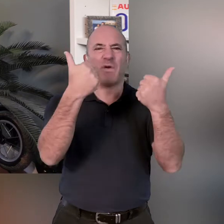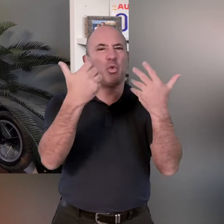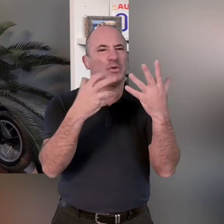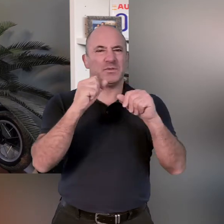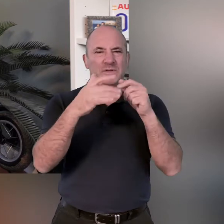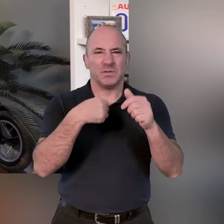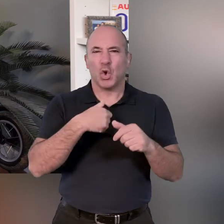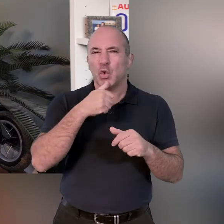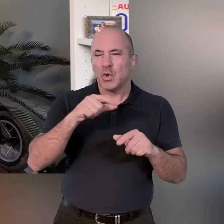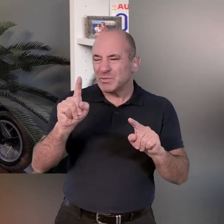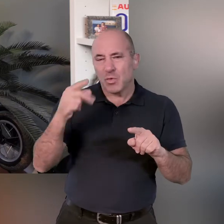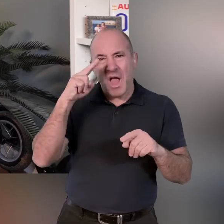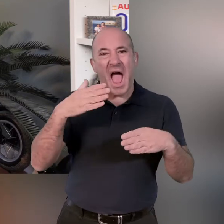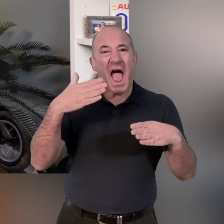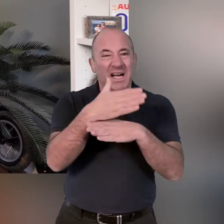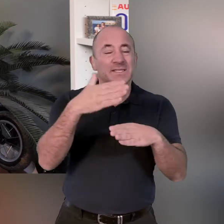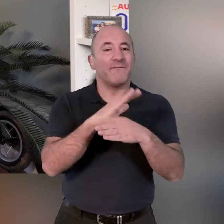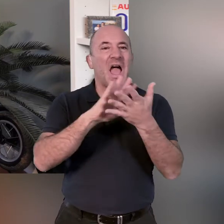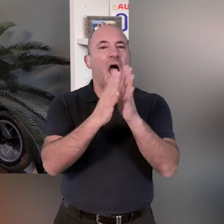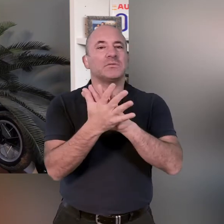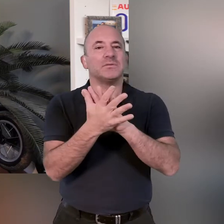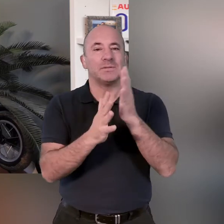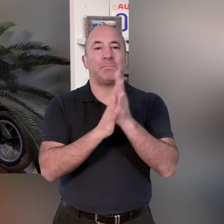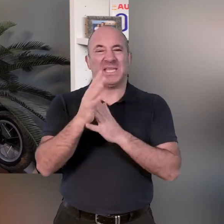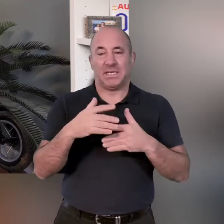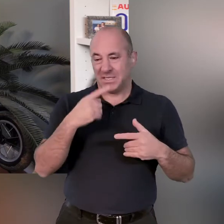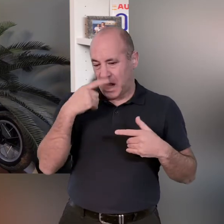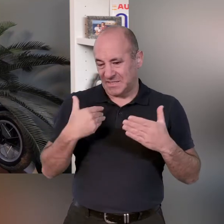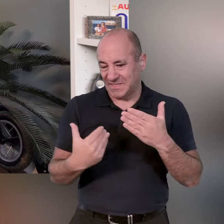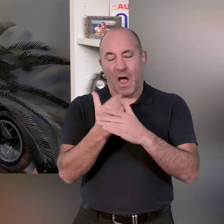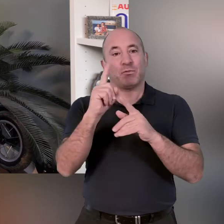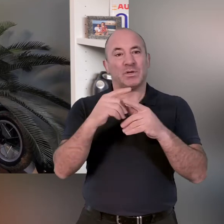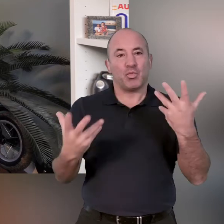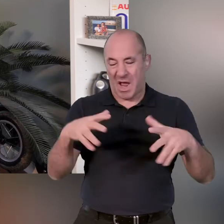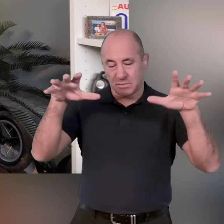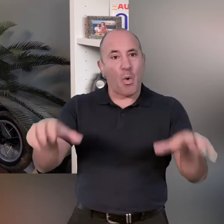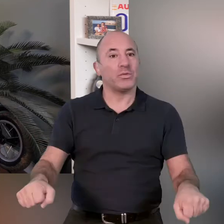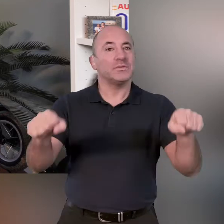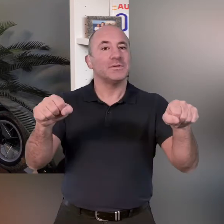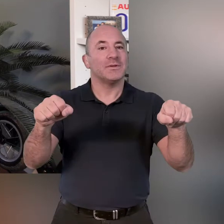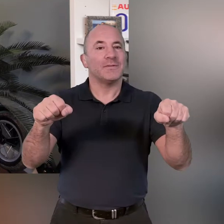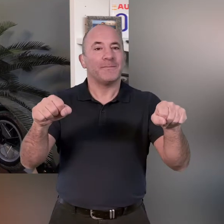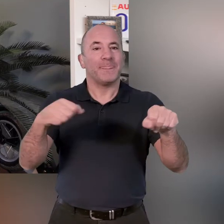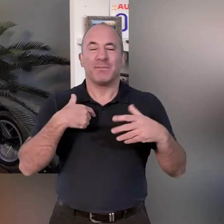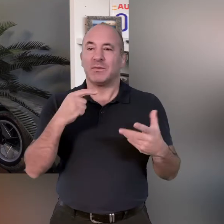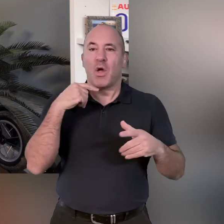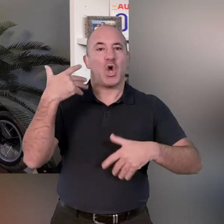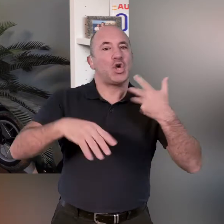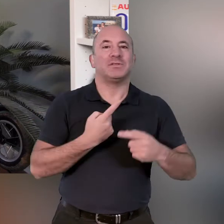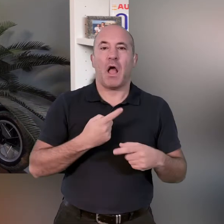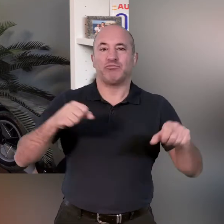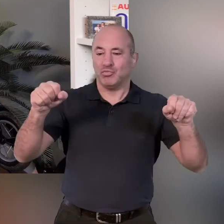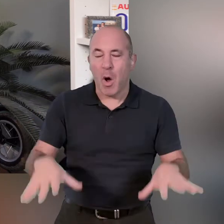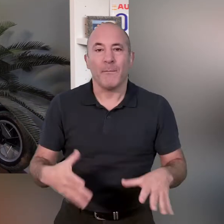hand function, so I use something called active hands, and this just means I can grab hold of the weights safely, and it means that I'm not going to